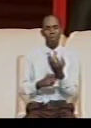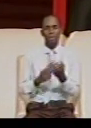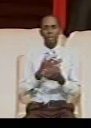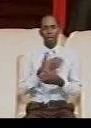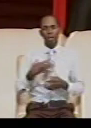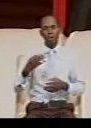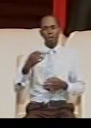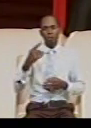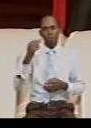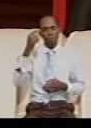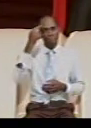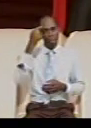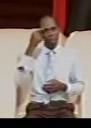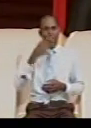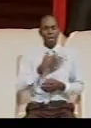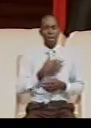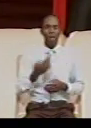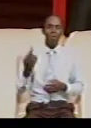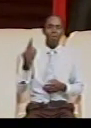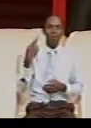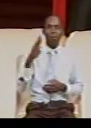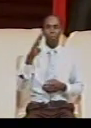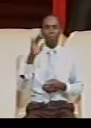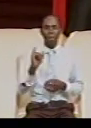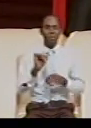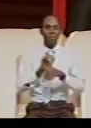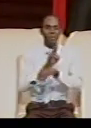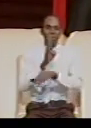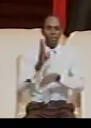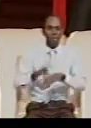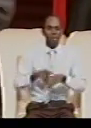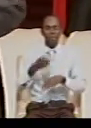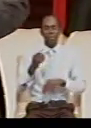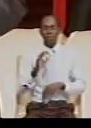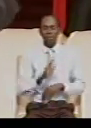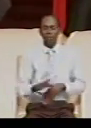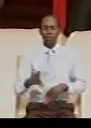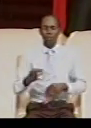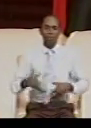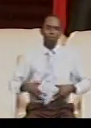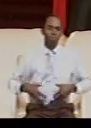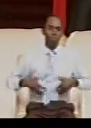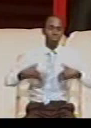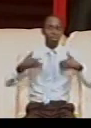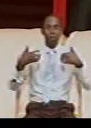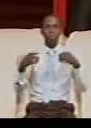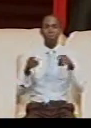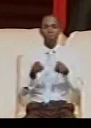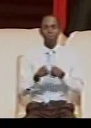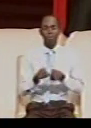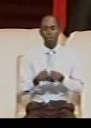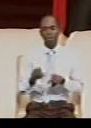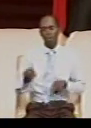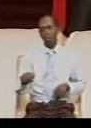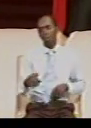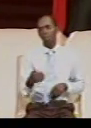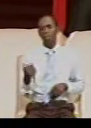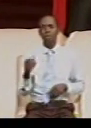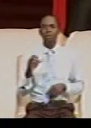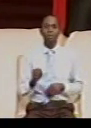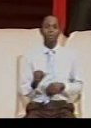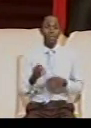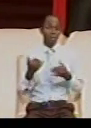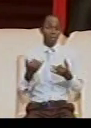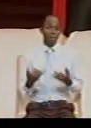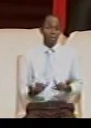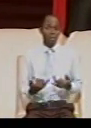the mind, and we were by nature the children of wrath, even as others. But now